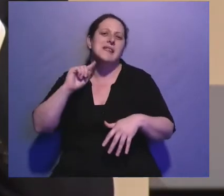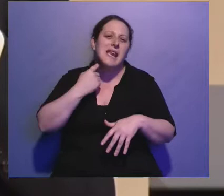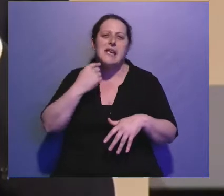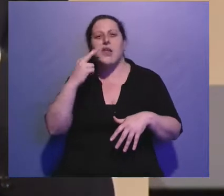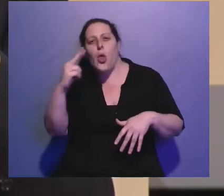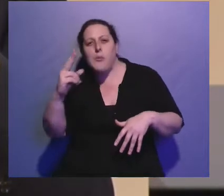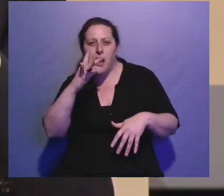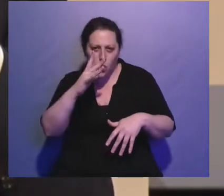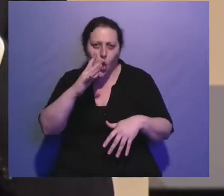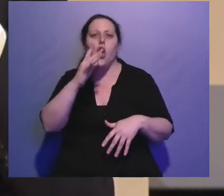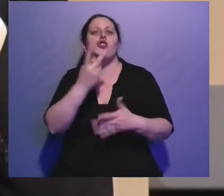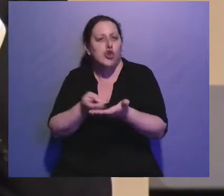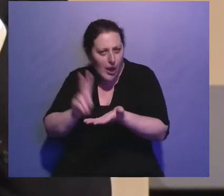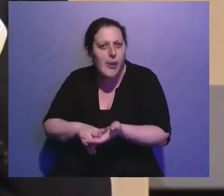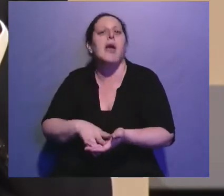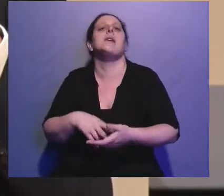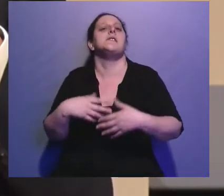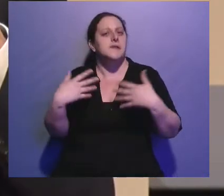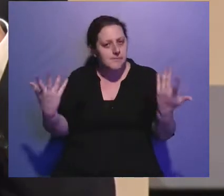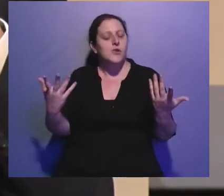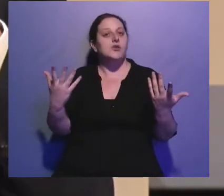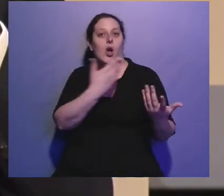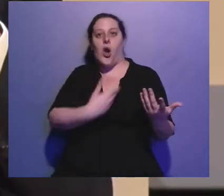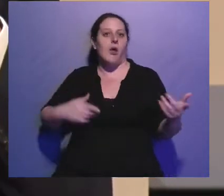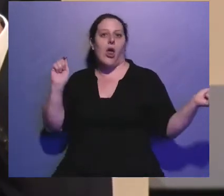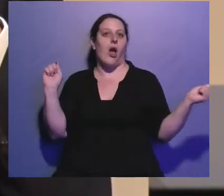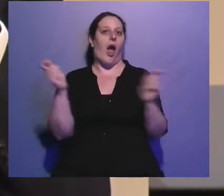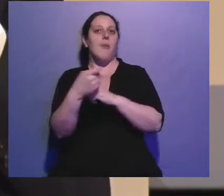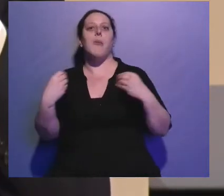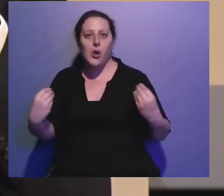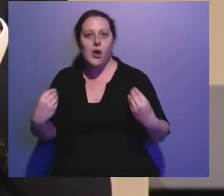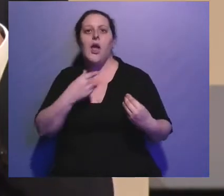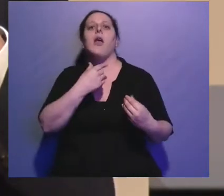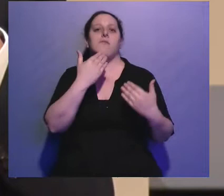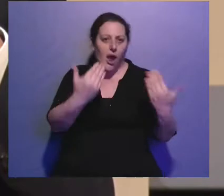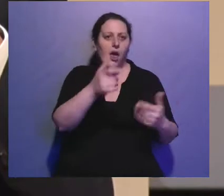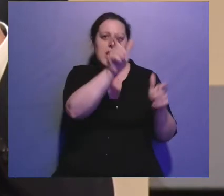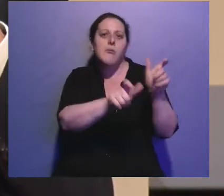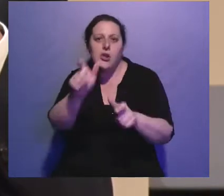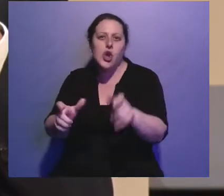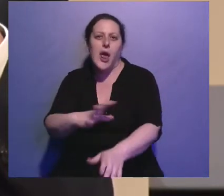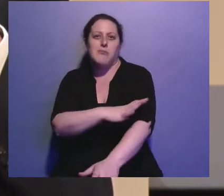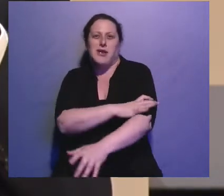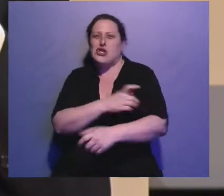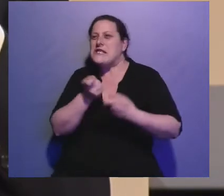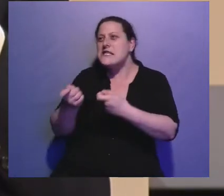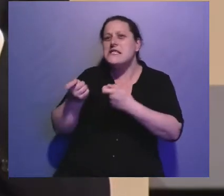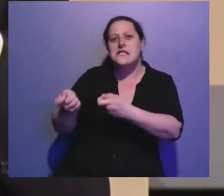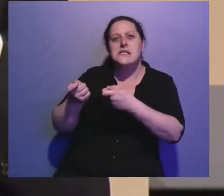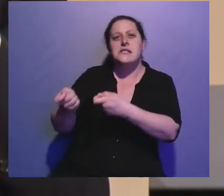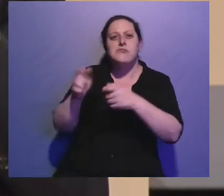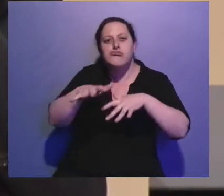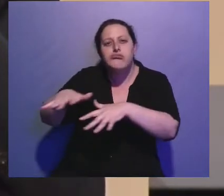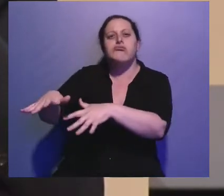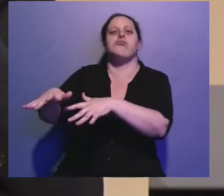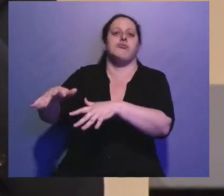in 2013, in 2014. So we changed the administration because of the